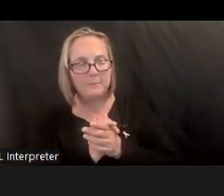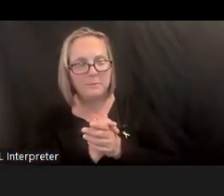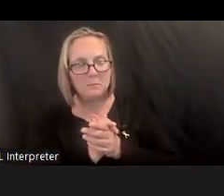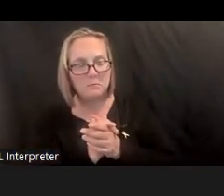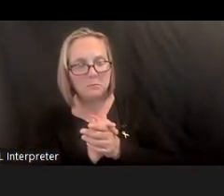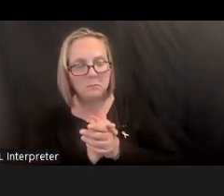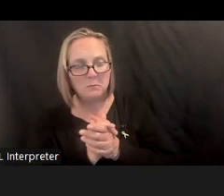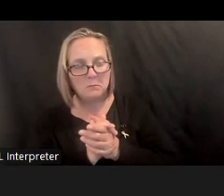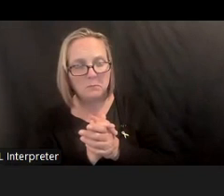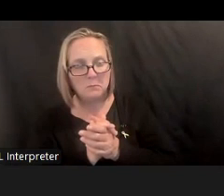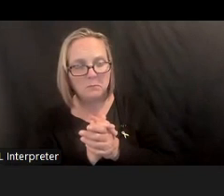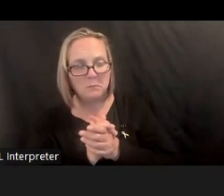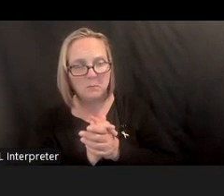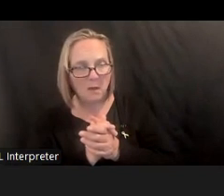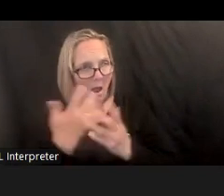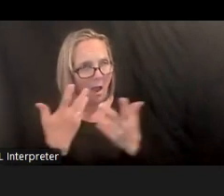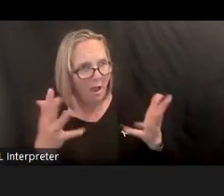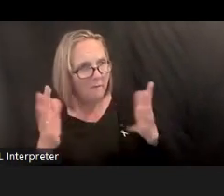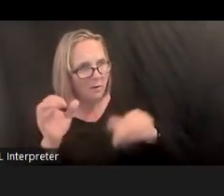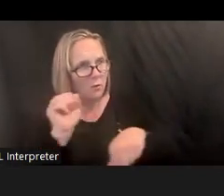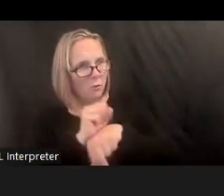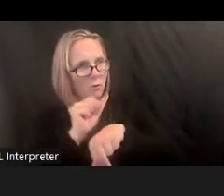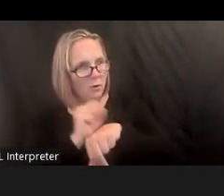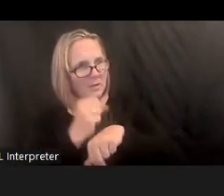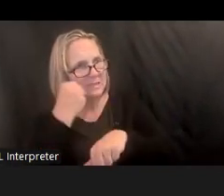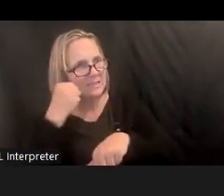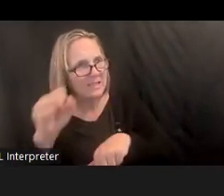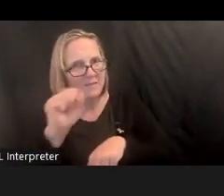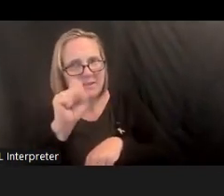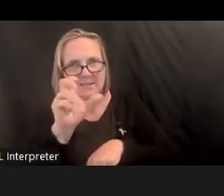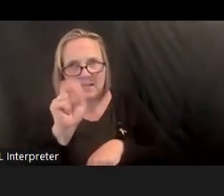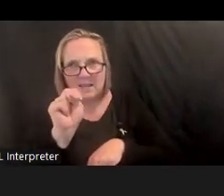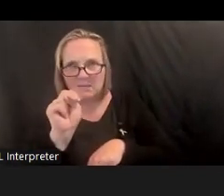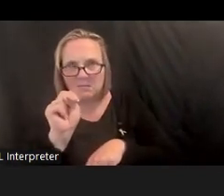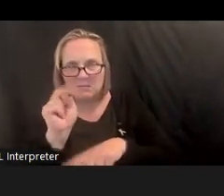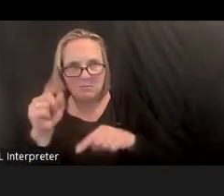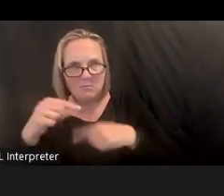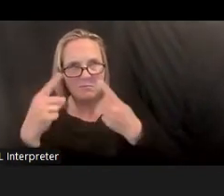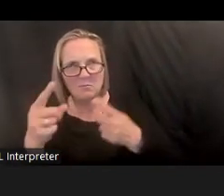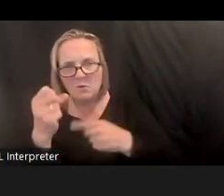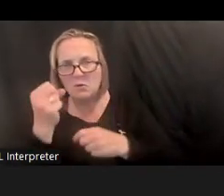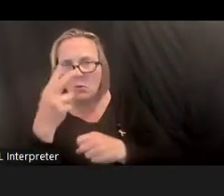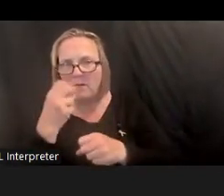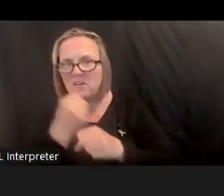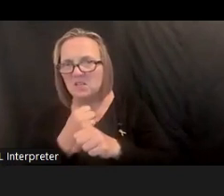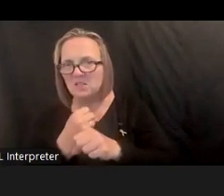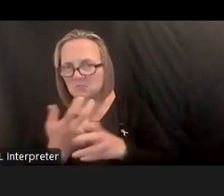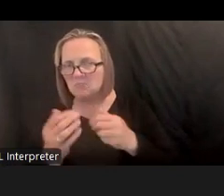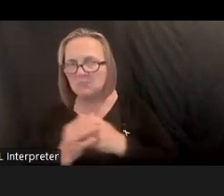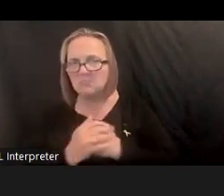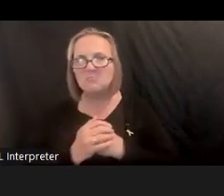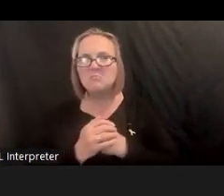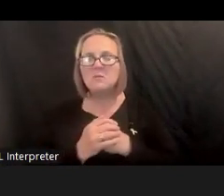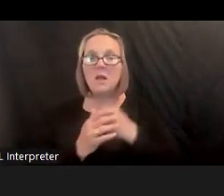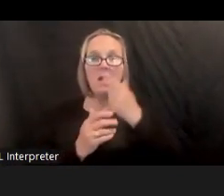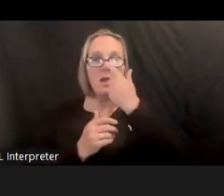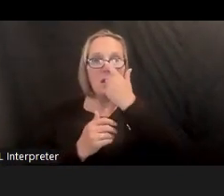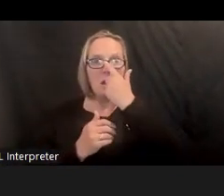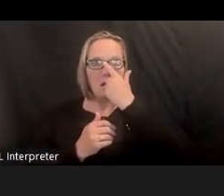worked for Silverstein for the last 12 years, and I've been a